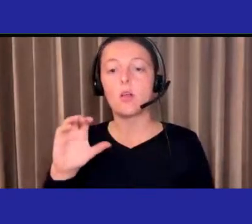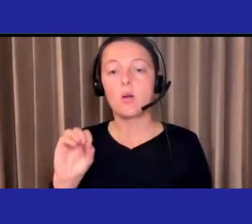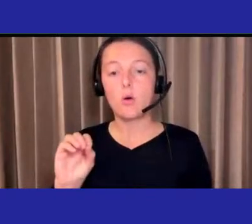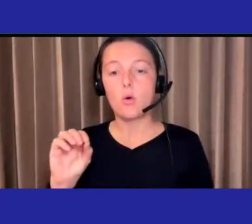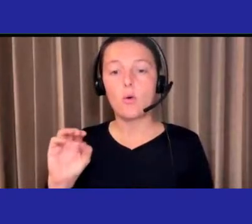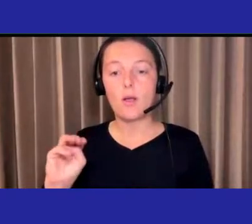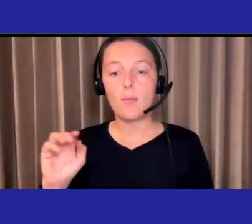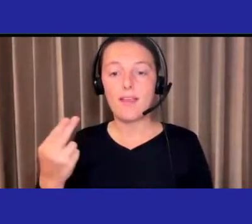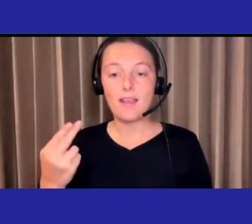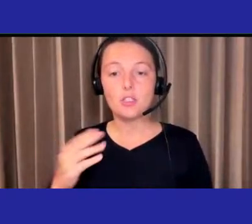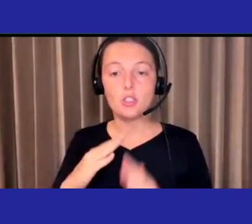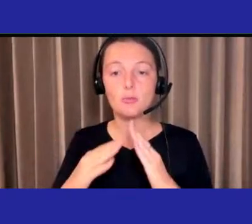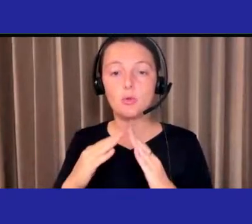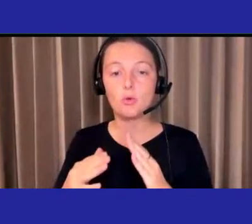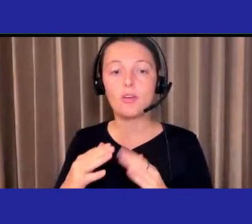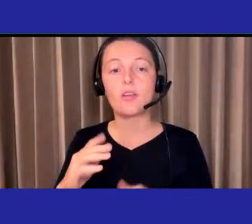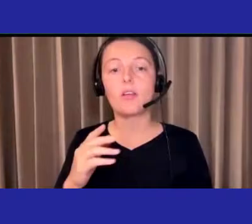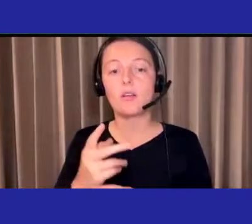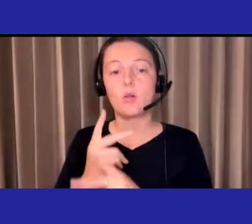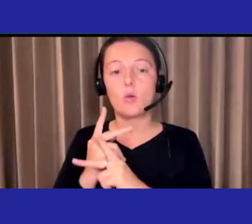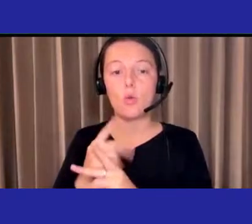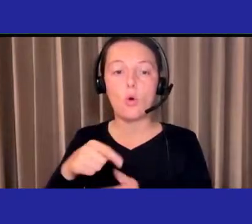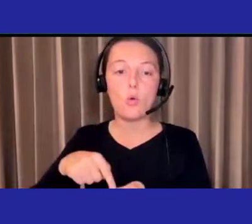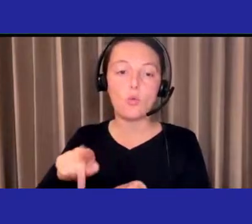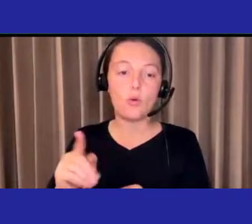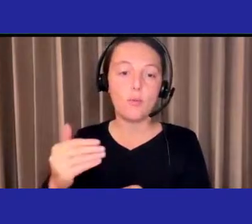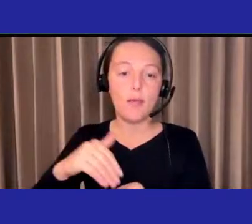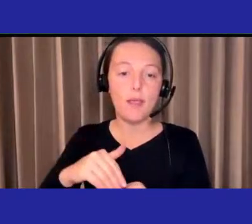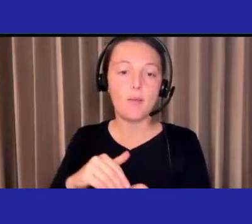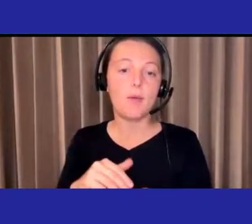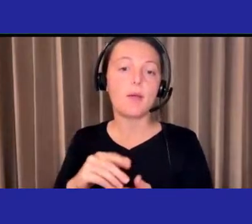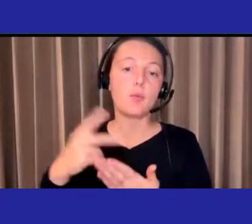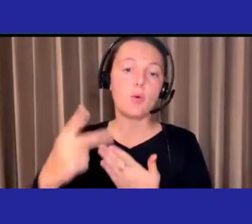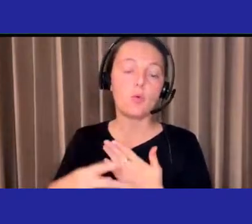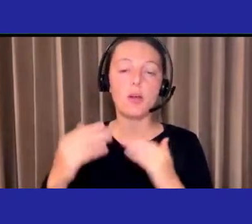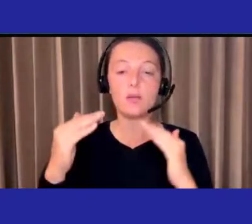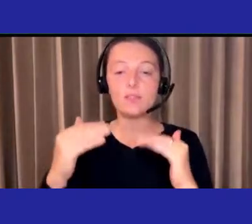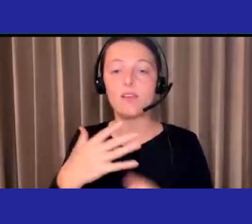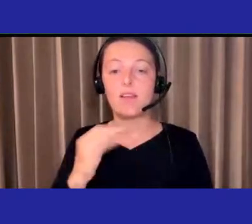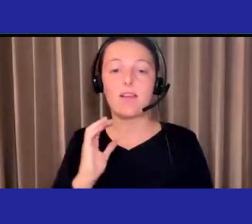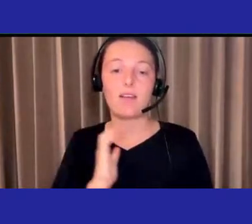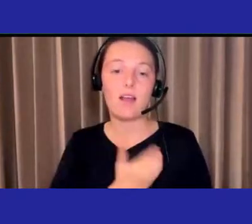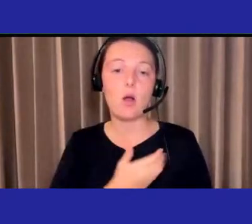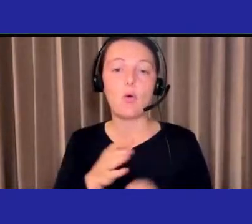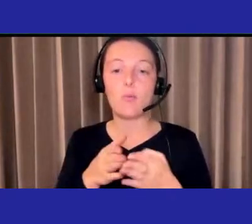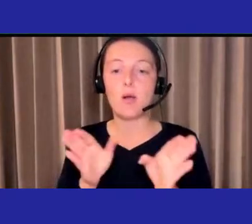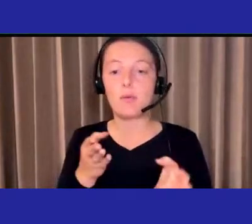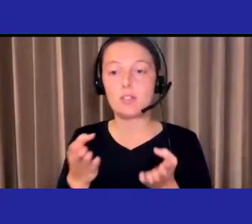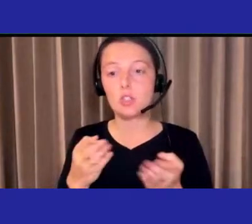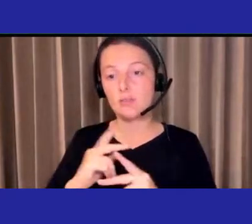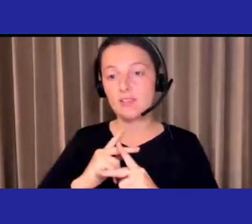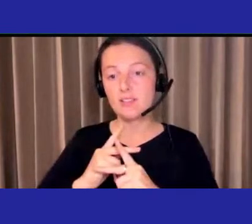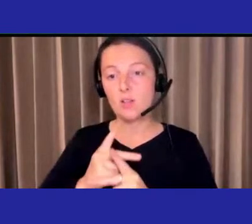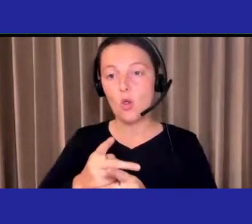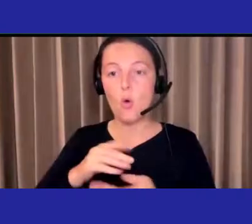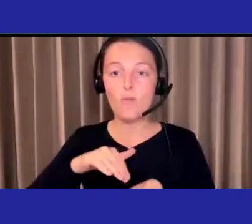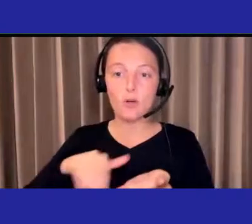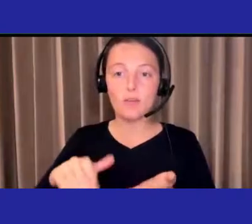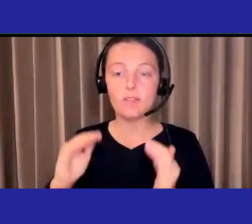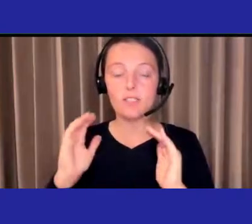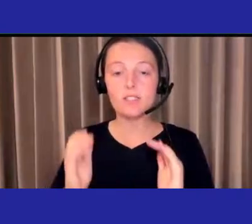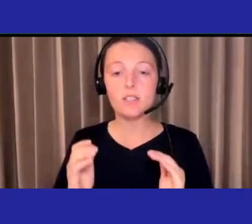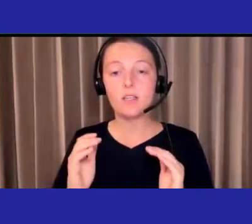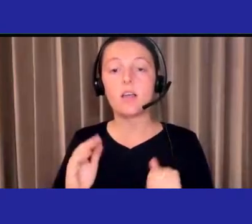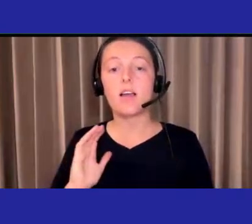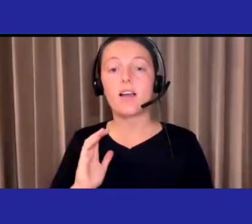Loan Repayment Programs, and our Public Service Loan Forgiveness. On average, each of these programs is targeted towards